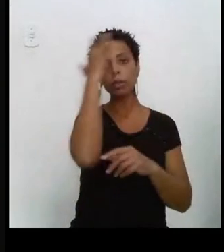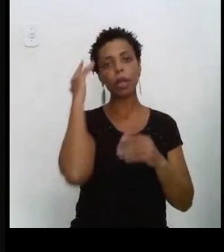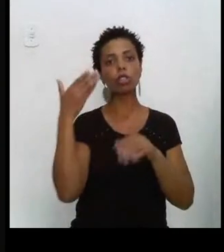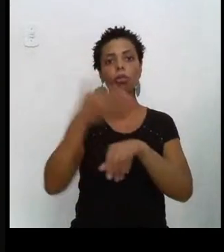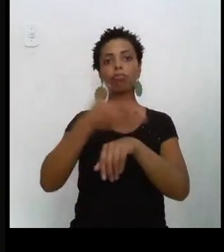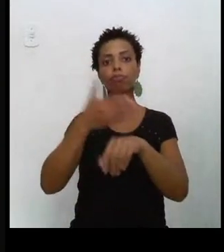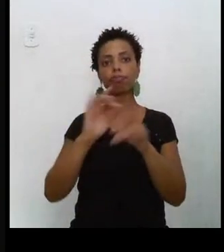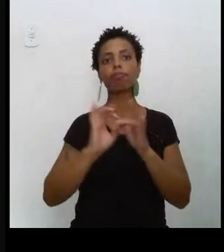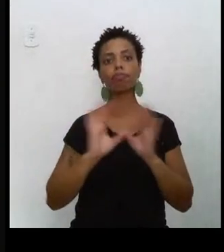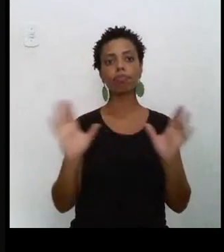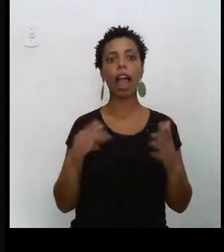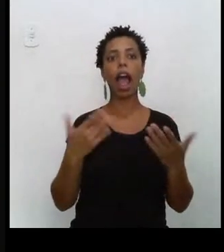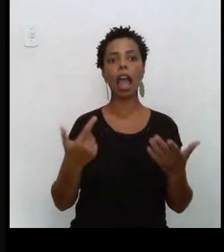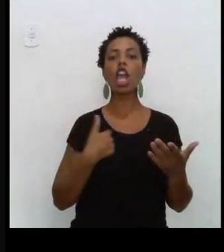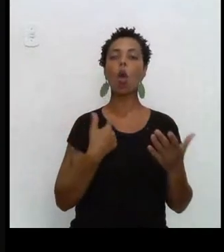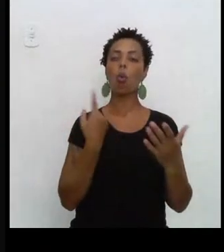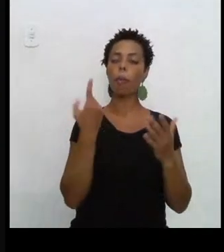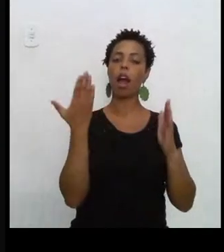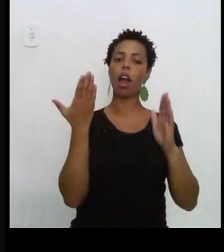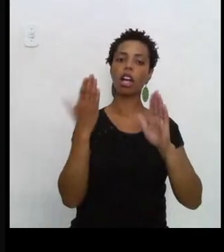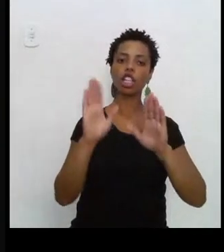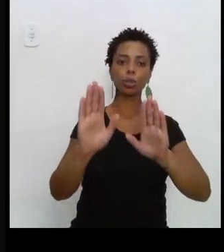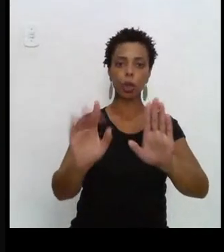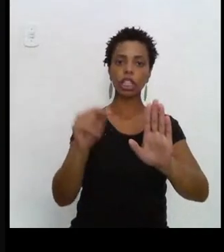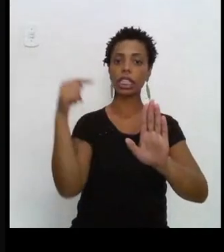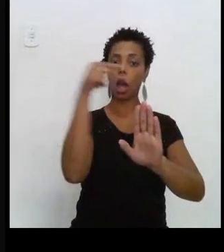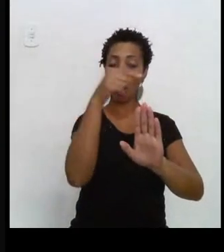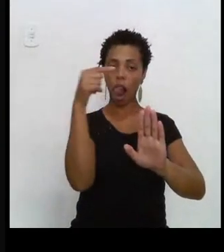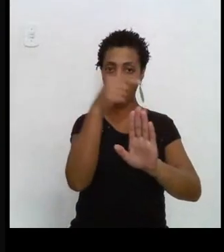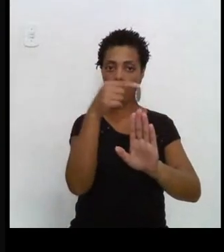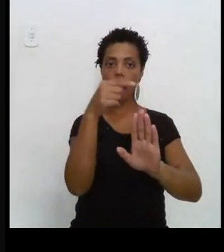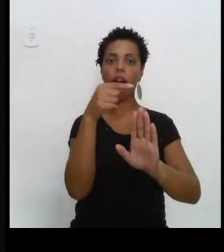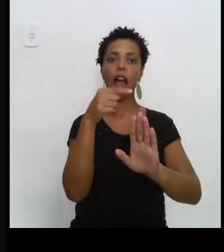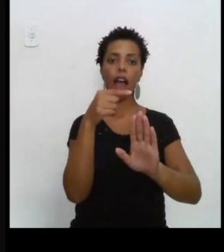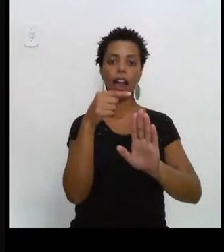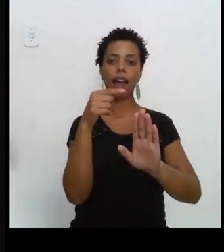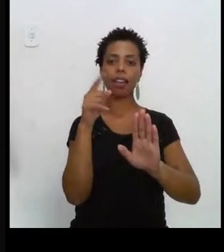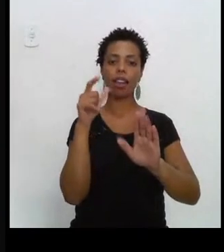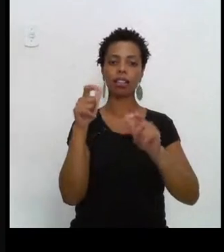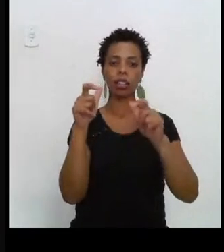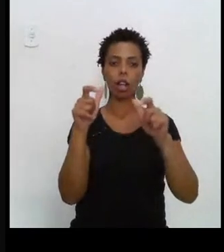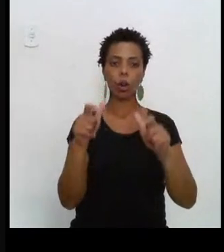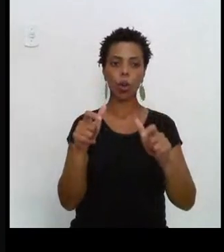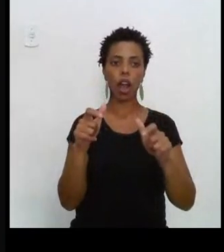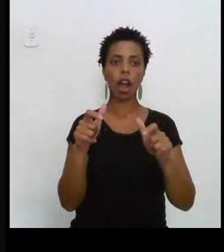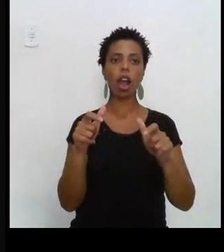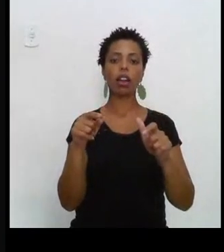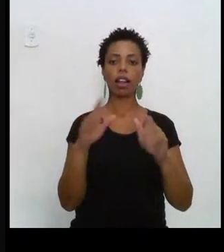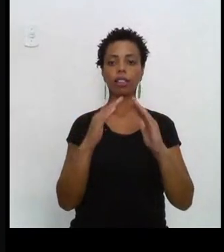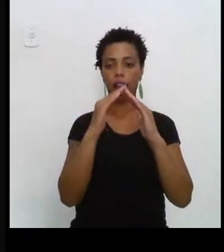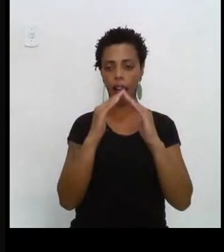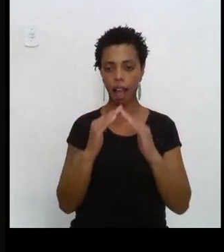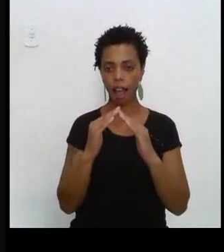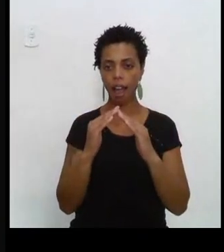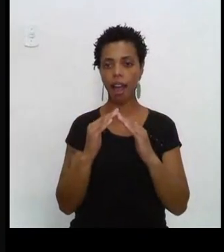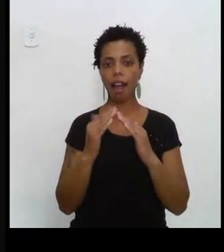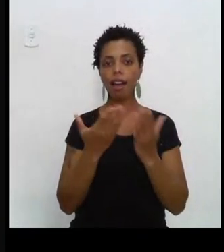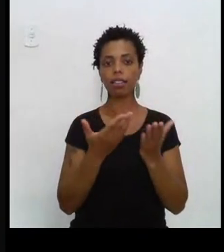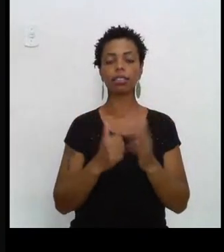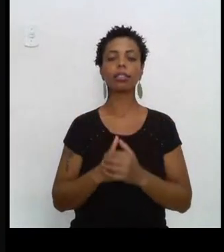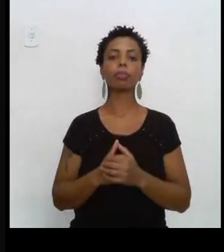work whose buildings for institutions to your Feet and